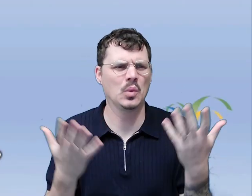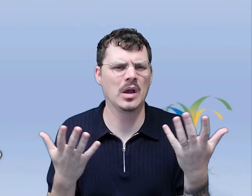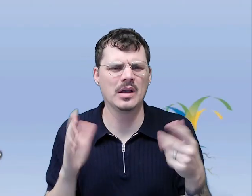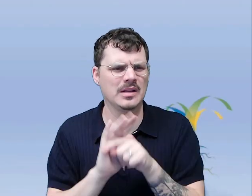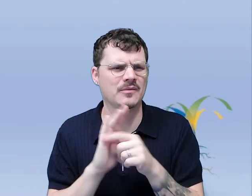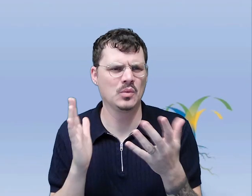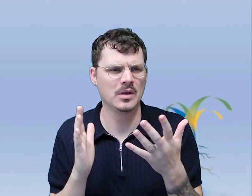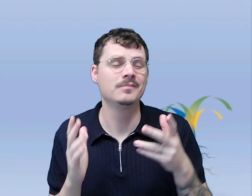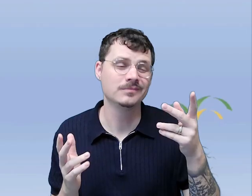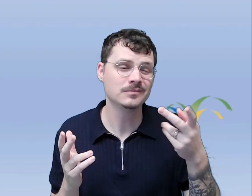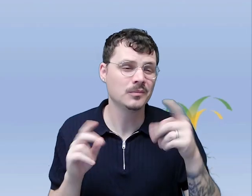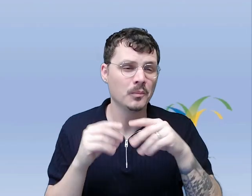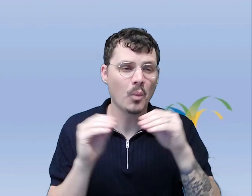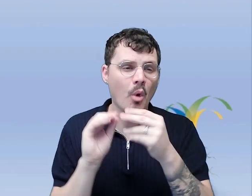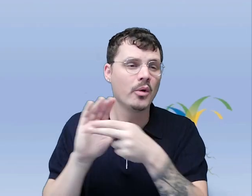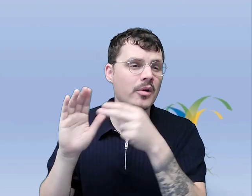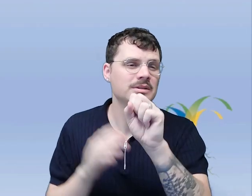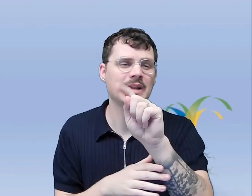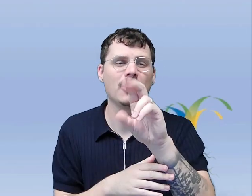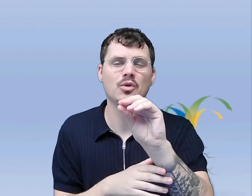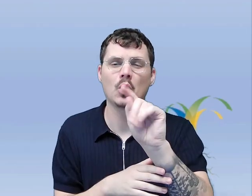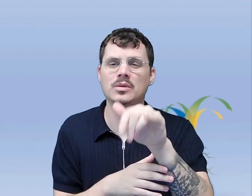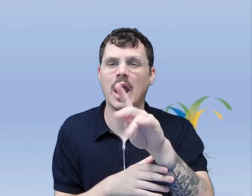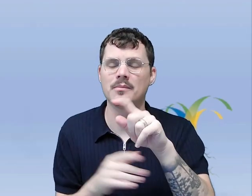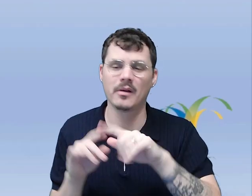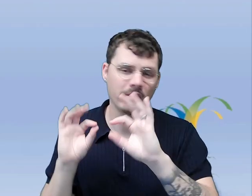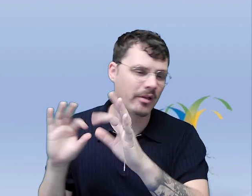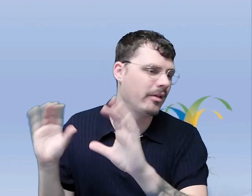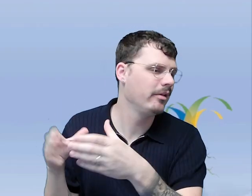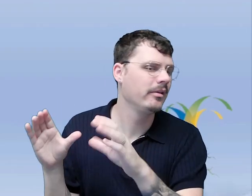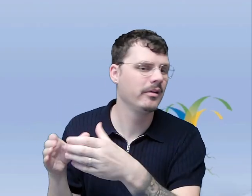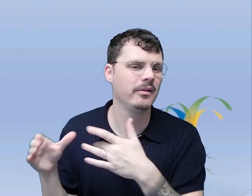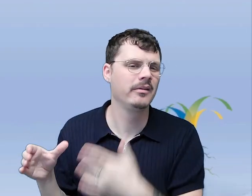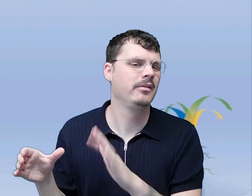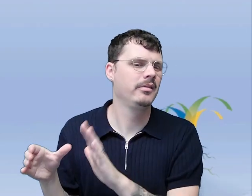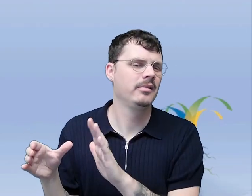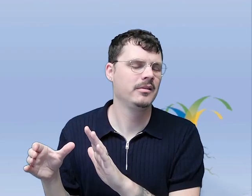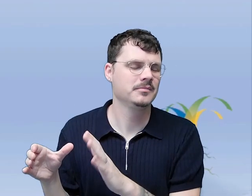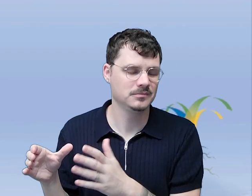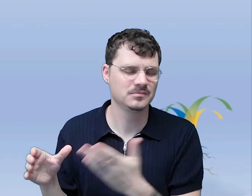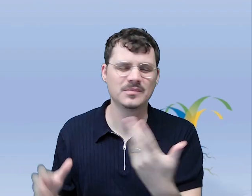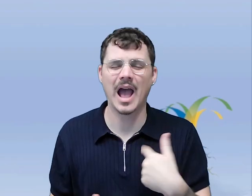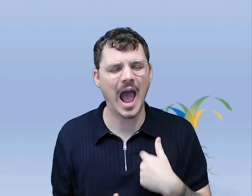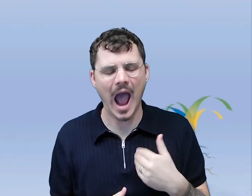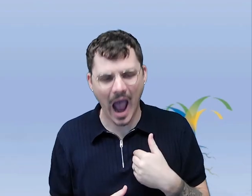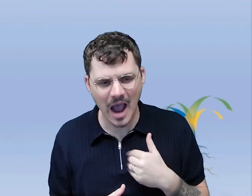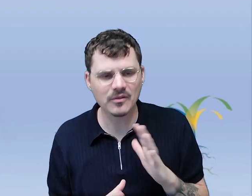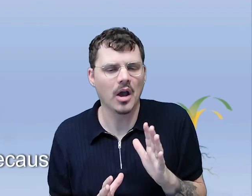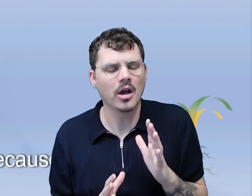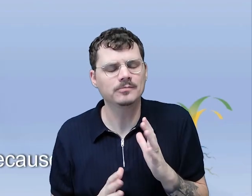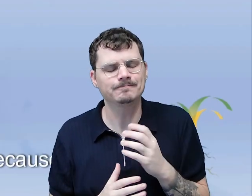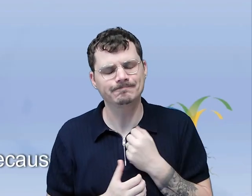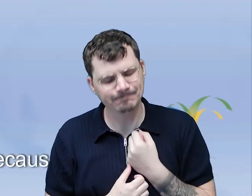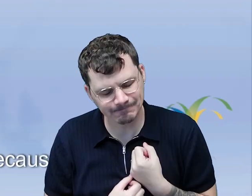labels on people. Stereotyping, big deal. I have a special fondness